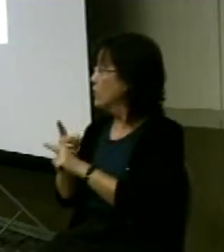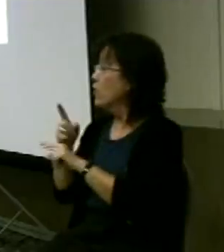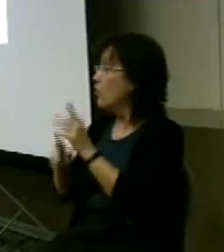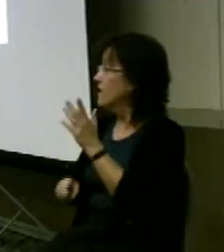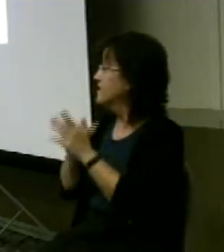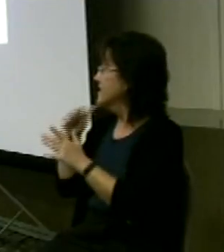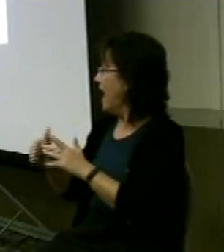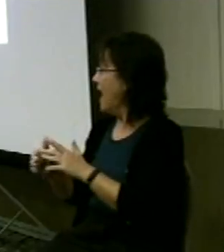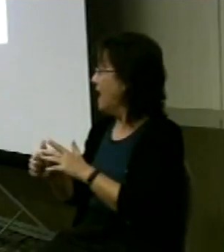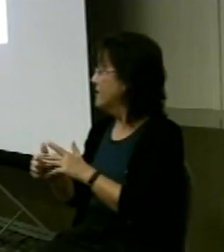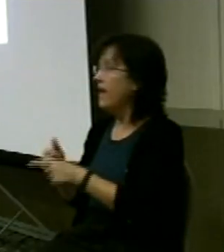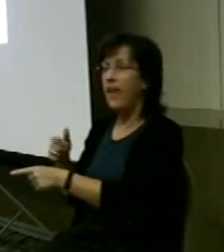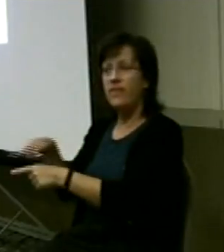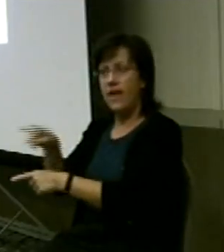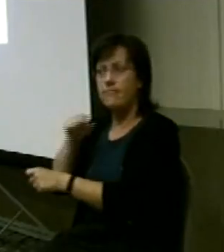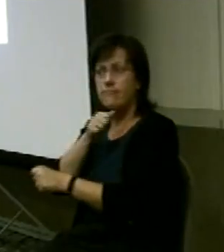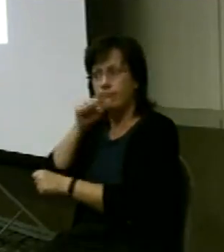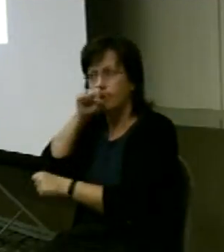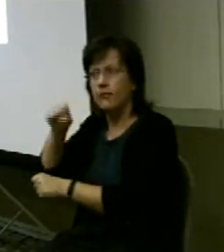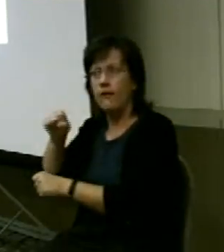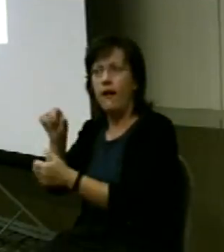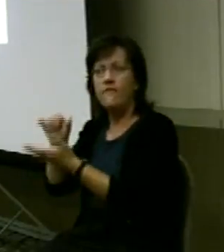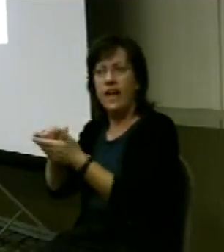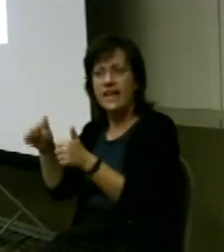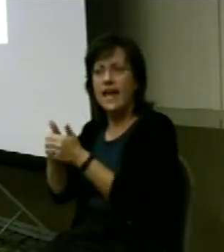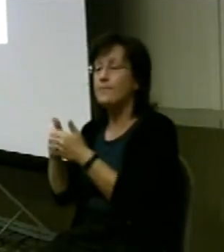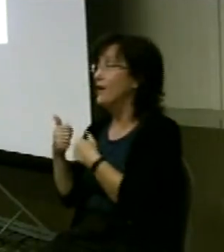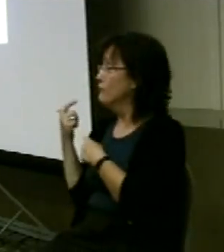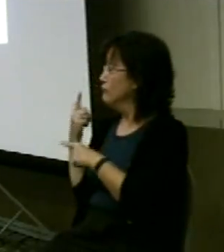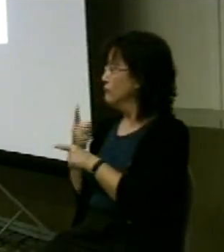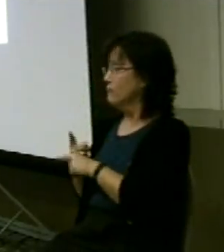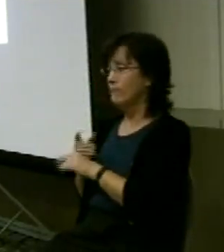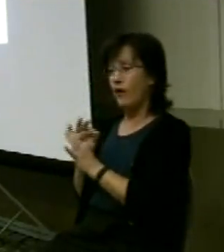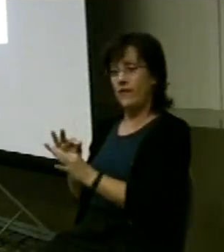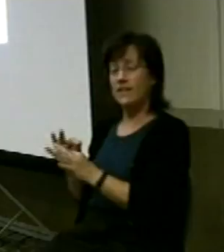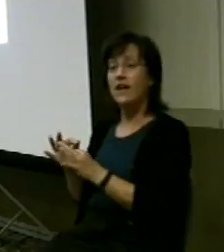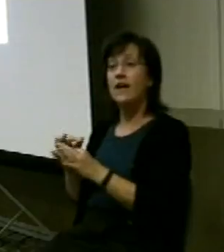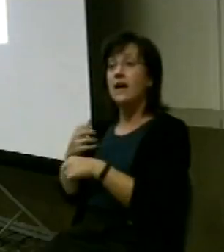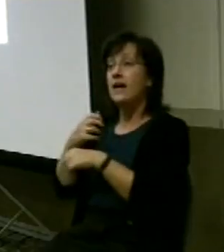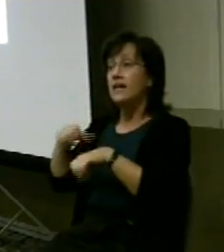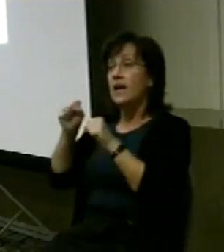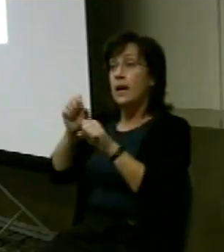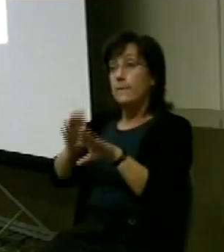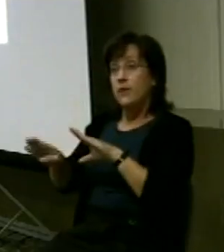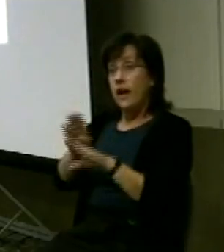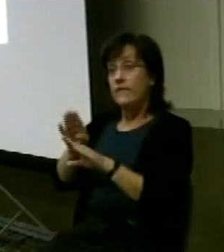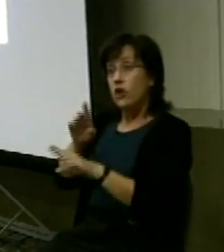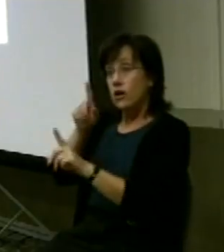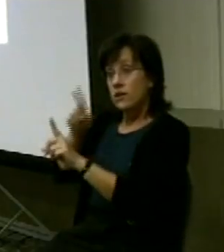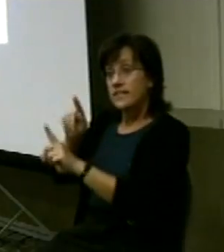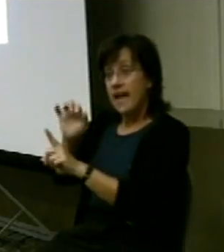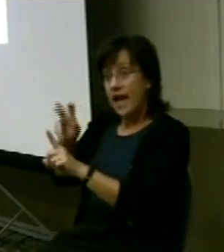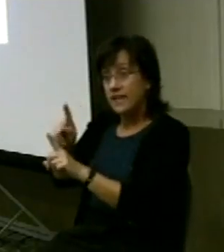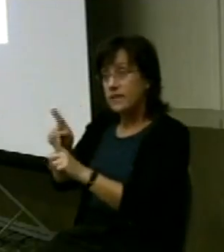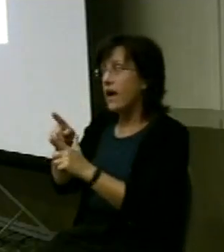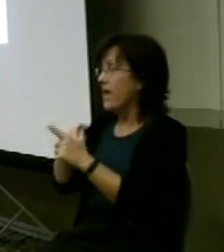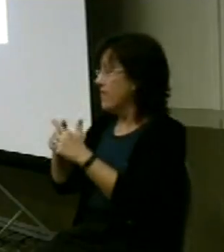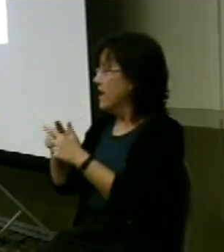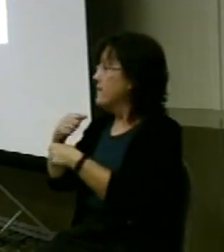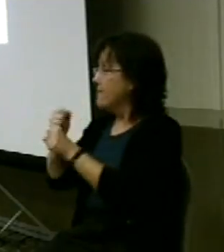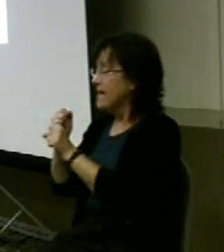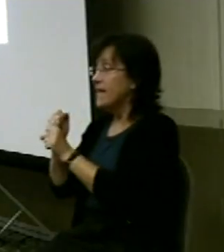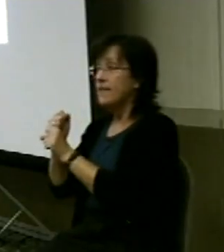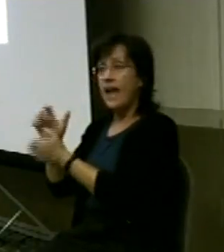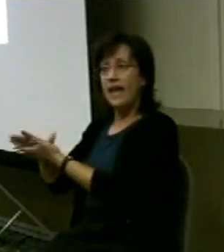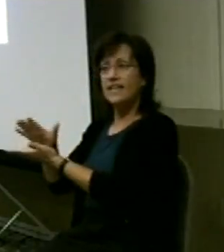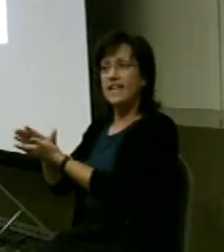So perfect. So we're taking a behavioral task and making it academic, which is awesome. You know, that's another drawback that we